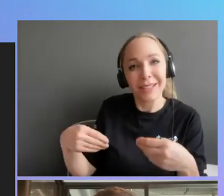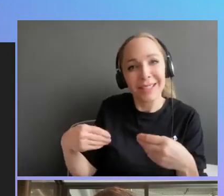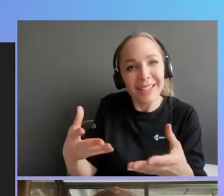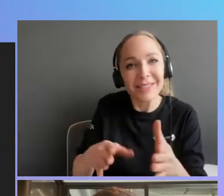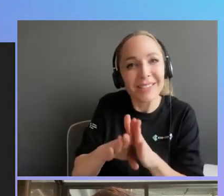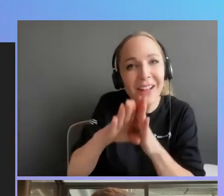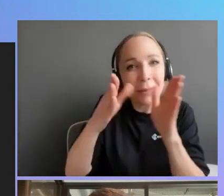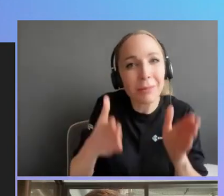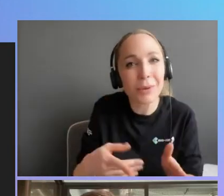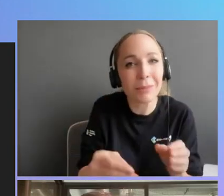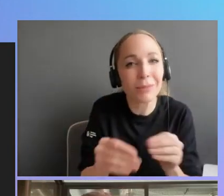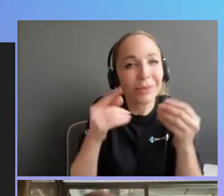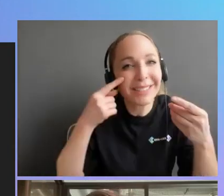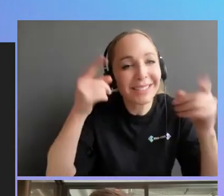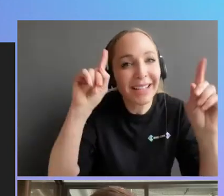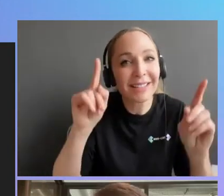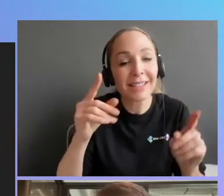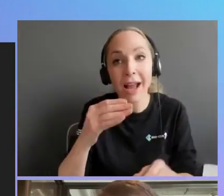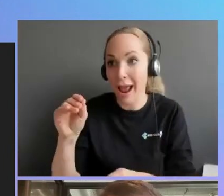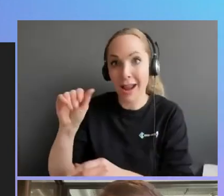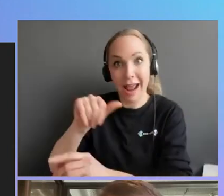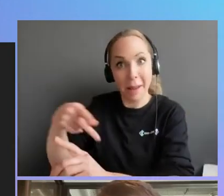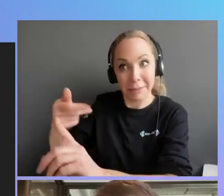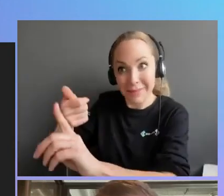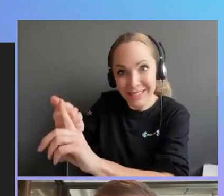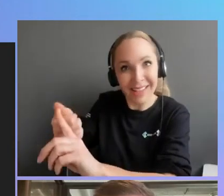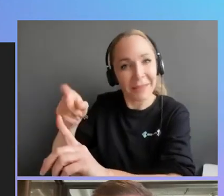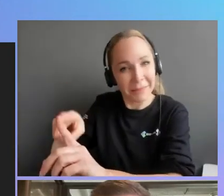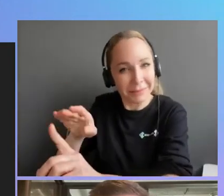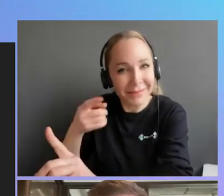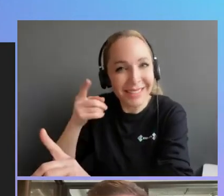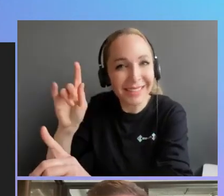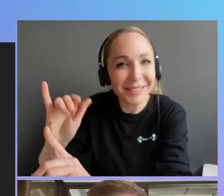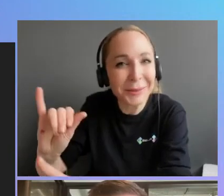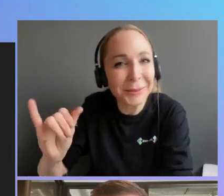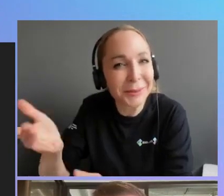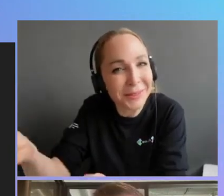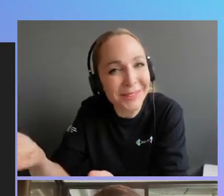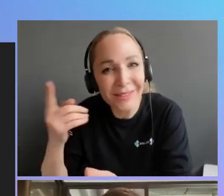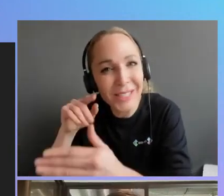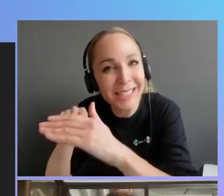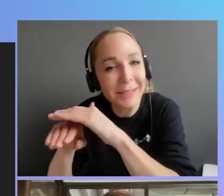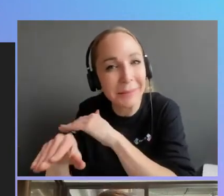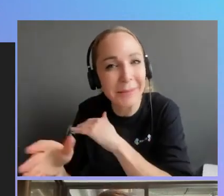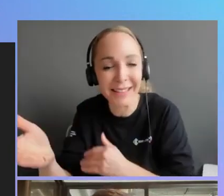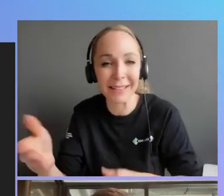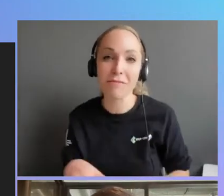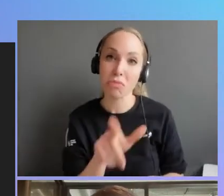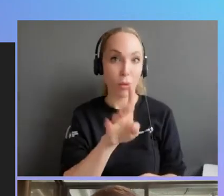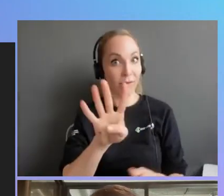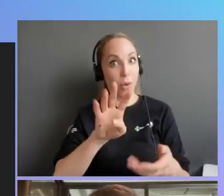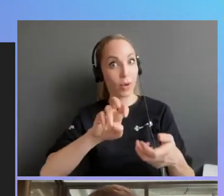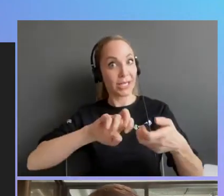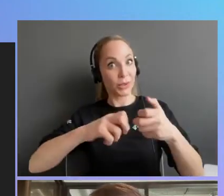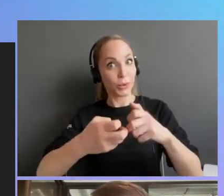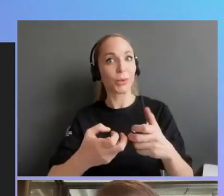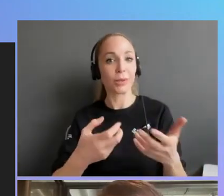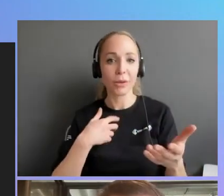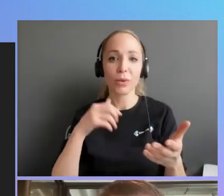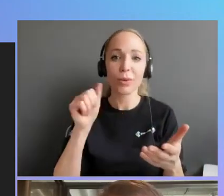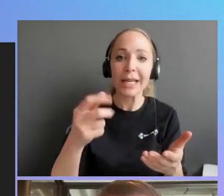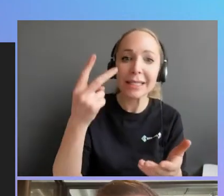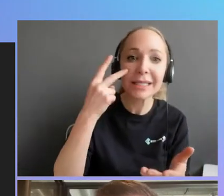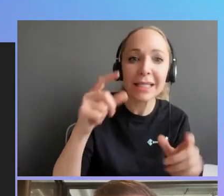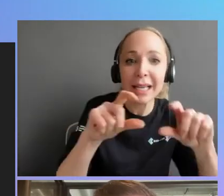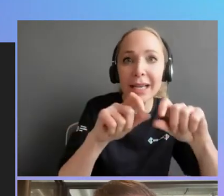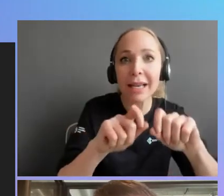for accessibility success. All right, so 24 issues were found. We can actually highlight the given issue. I'll